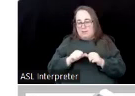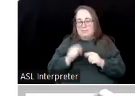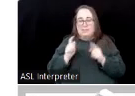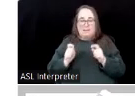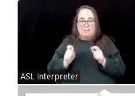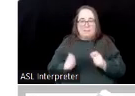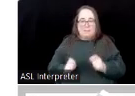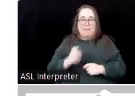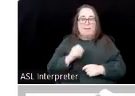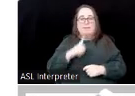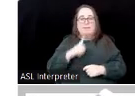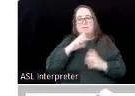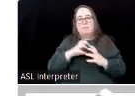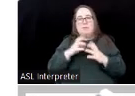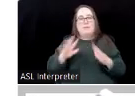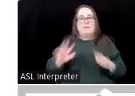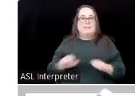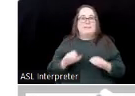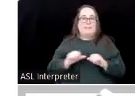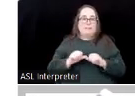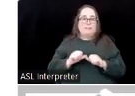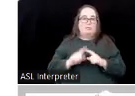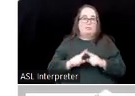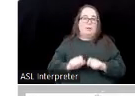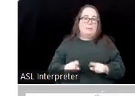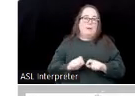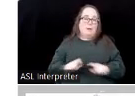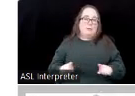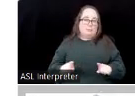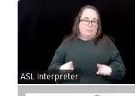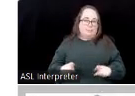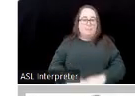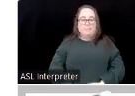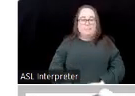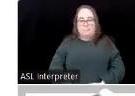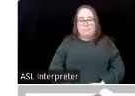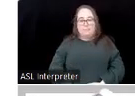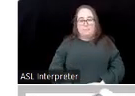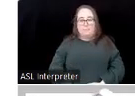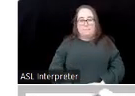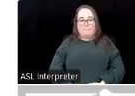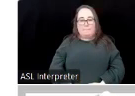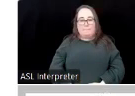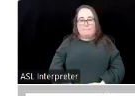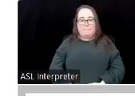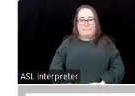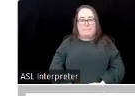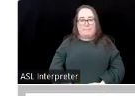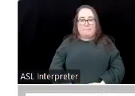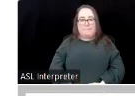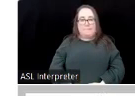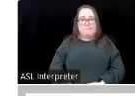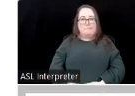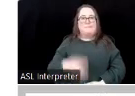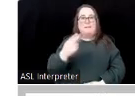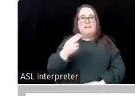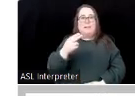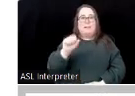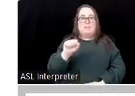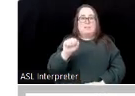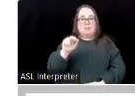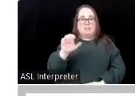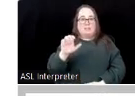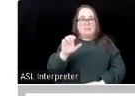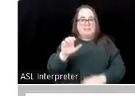updating, and there's a lot of activities that continue to come out and announcements. Next slide. The HSRC team is very excited